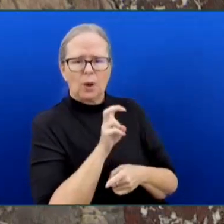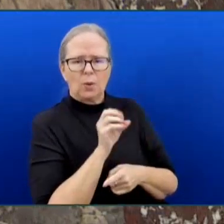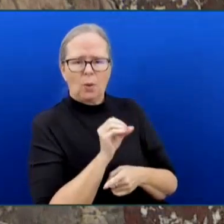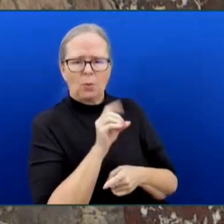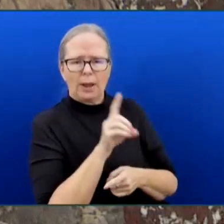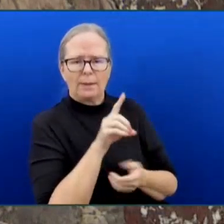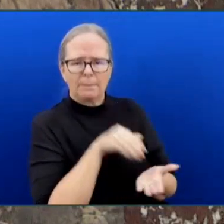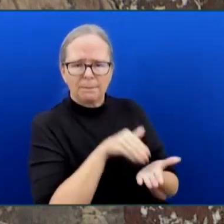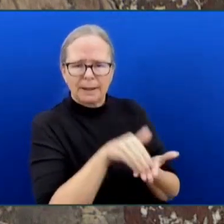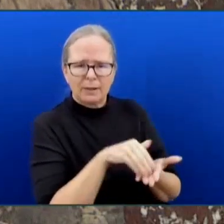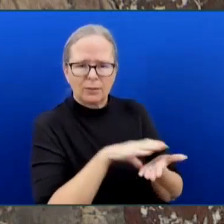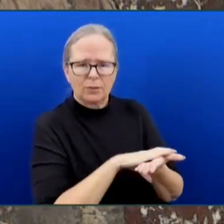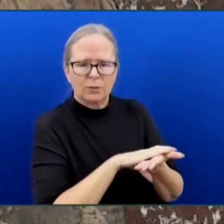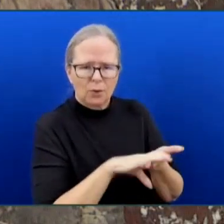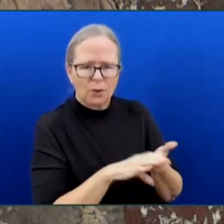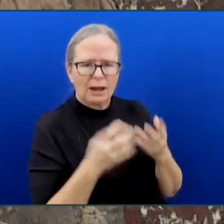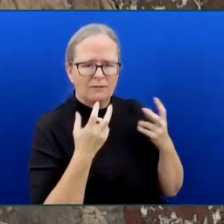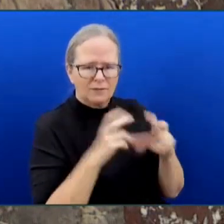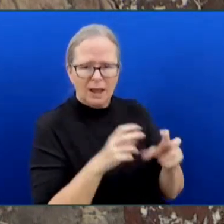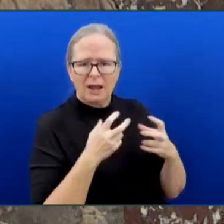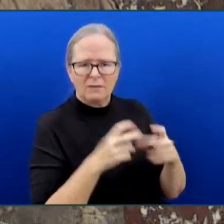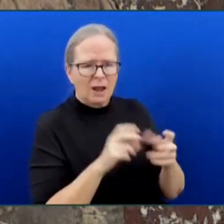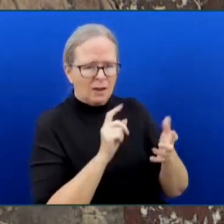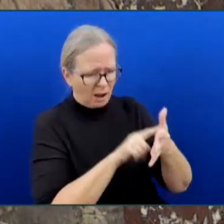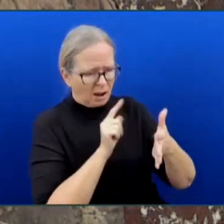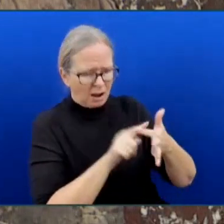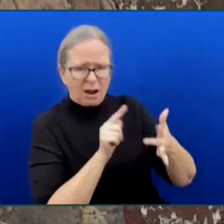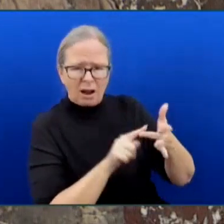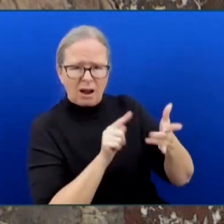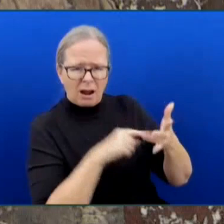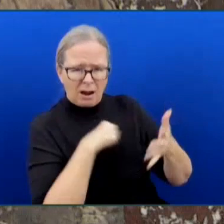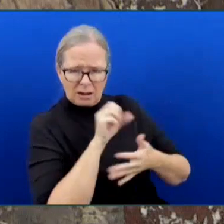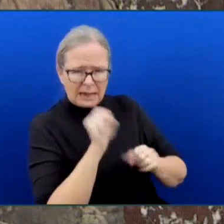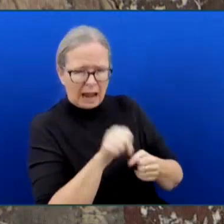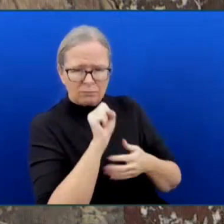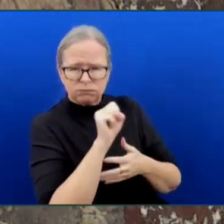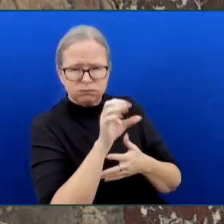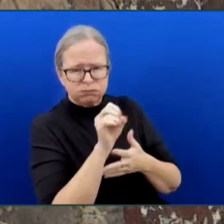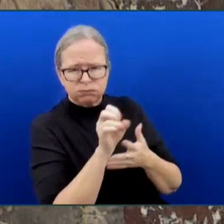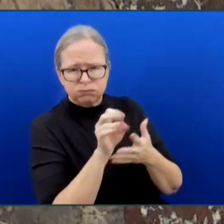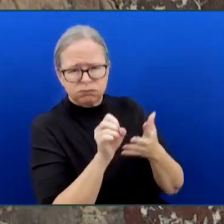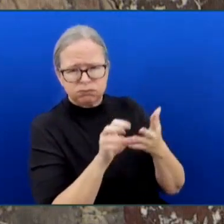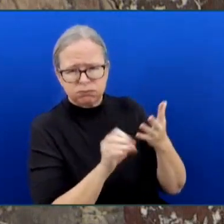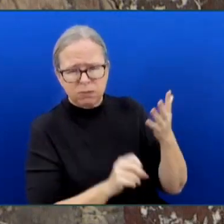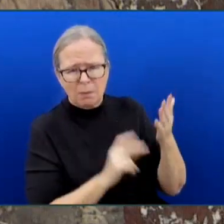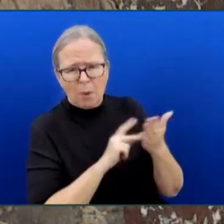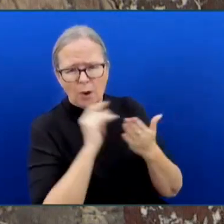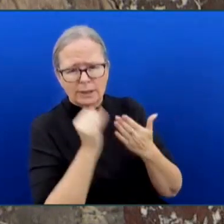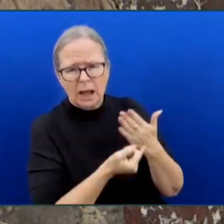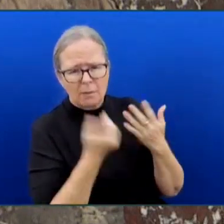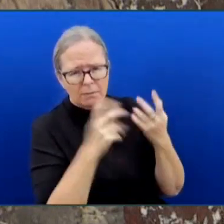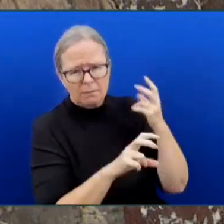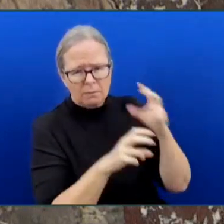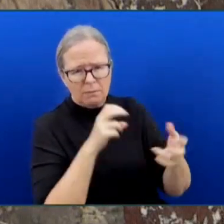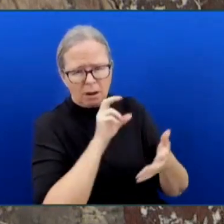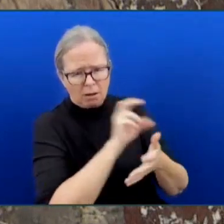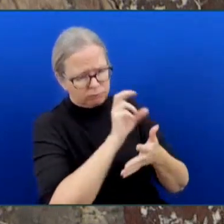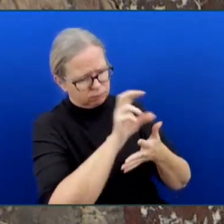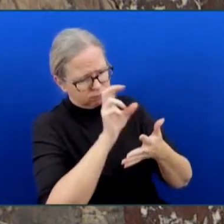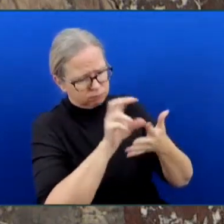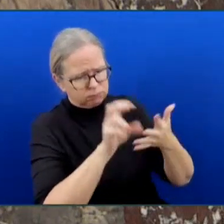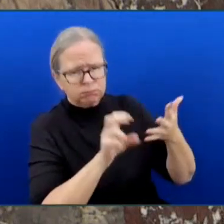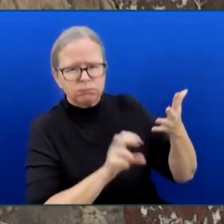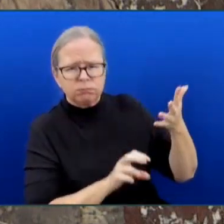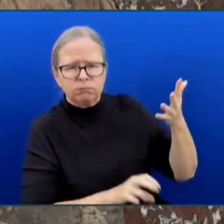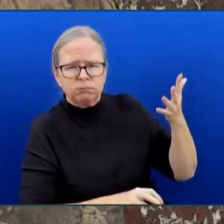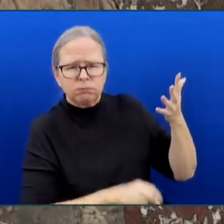Zealand. August 2021, Hexagon Purist broke ground on a $237 million battery pack and hydrogen storage facility. I